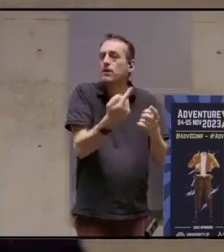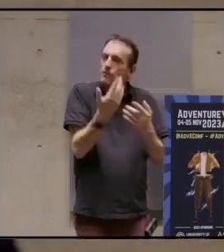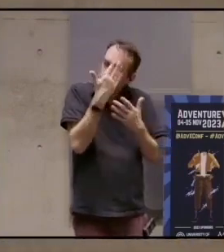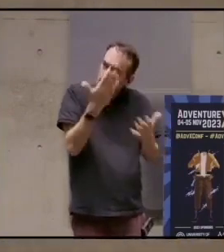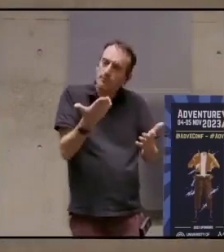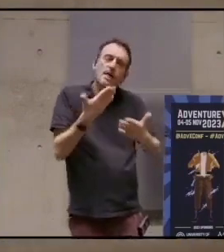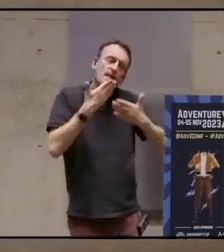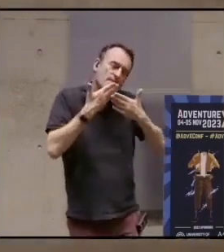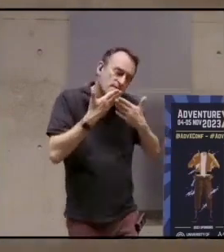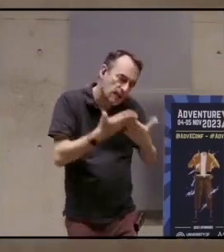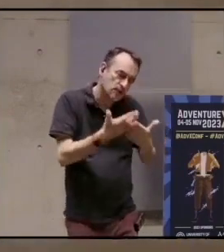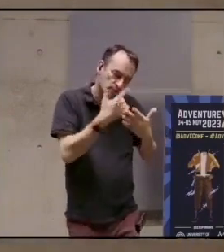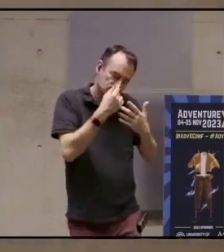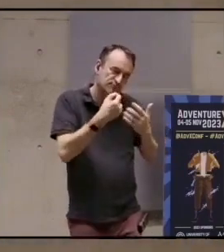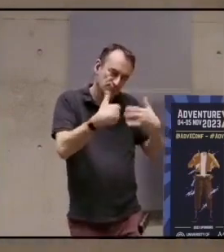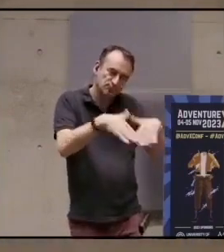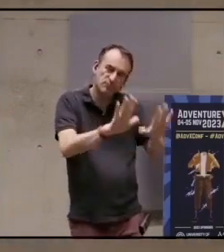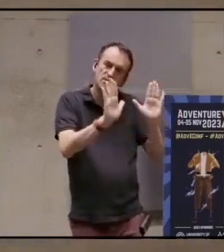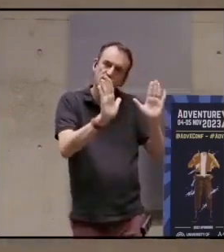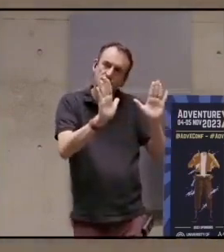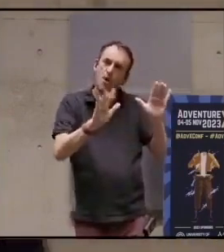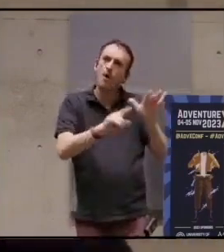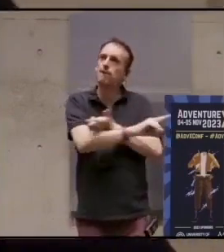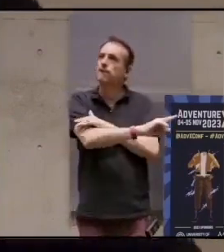them get out of there.